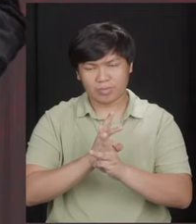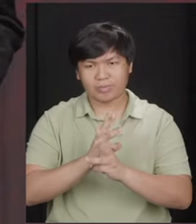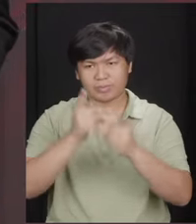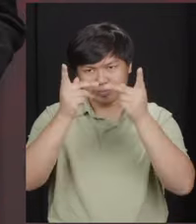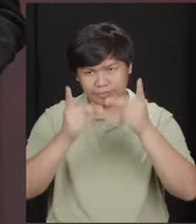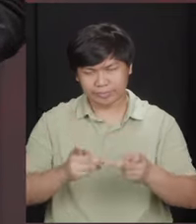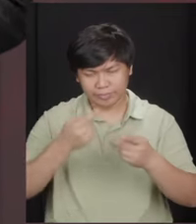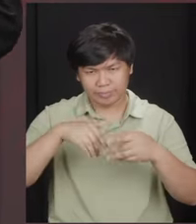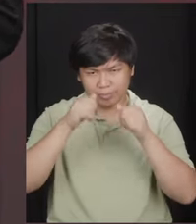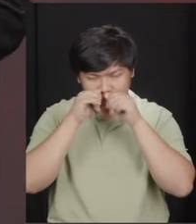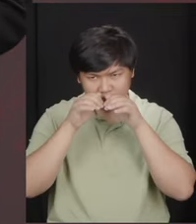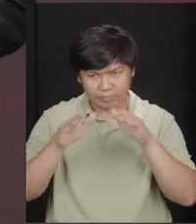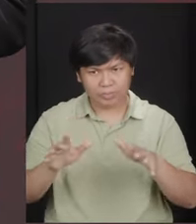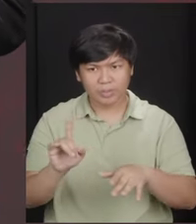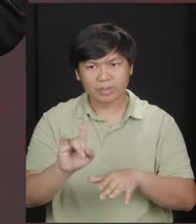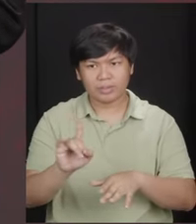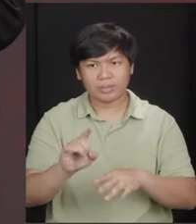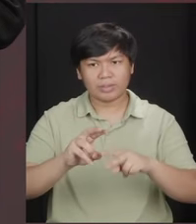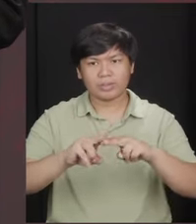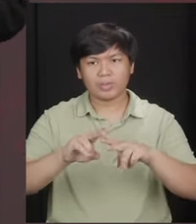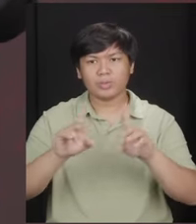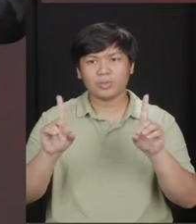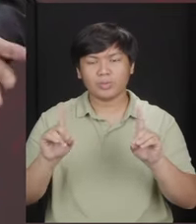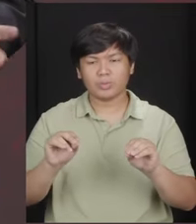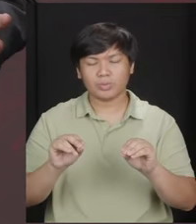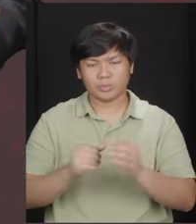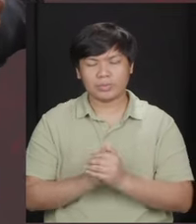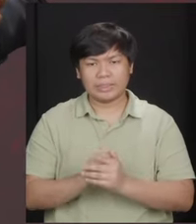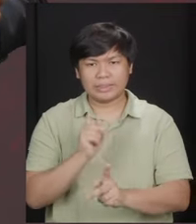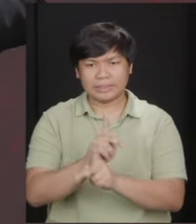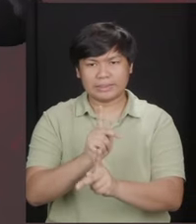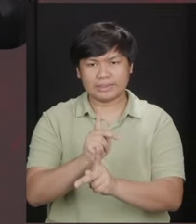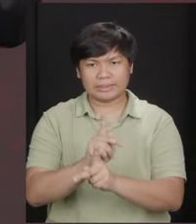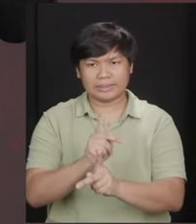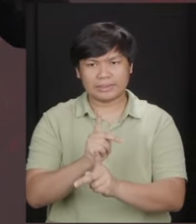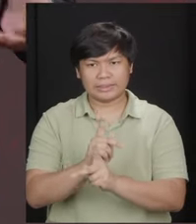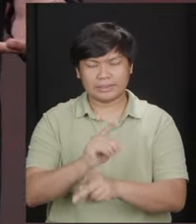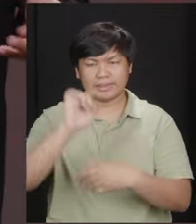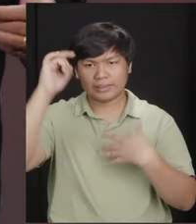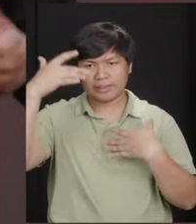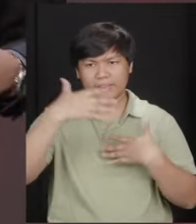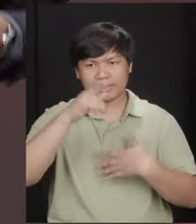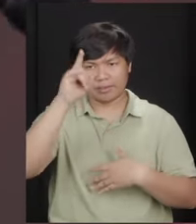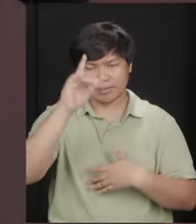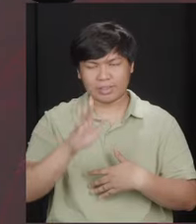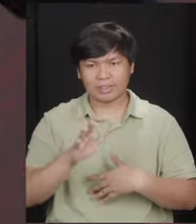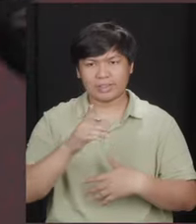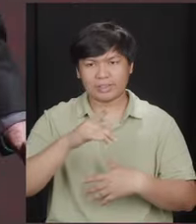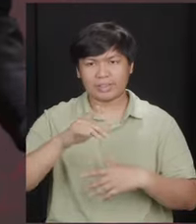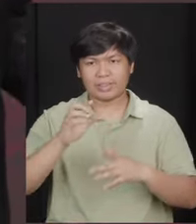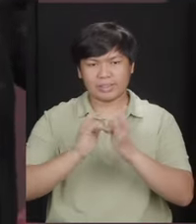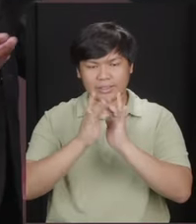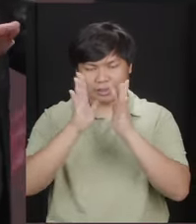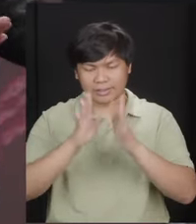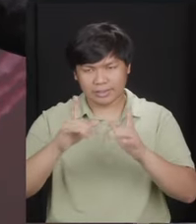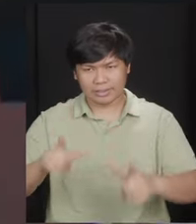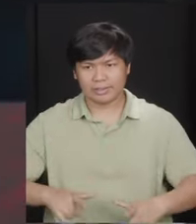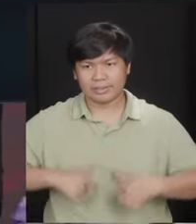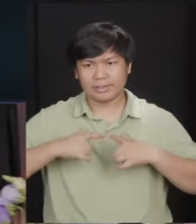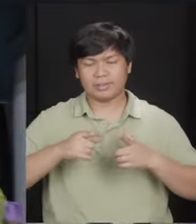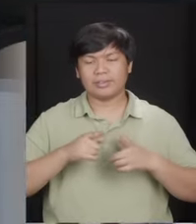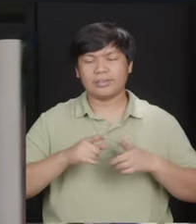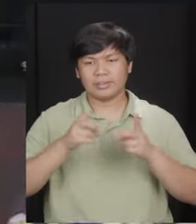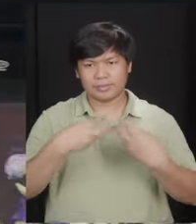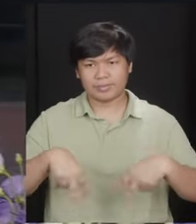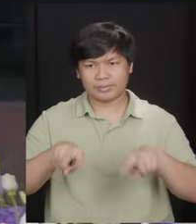be blessings. What else? What does salt do? It preserves. So by the grace of God, as Christians live out their values that God